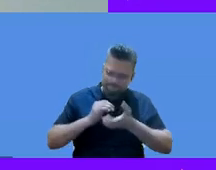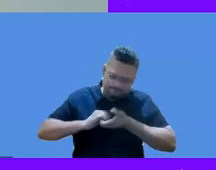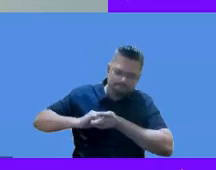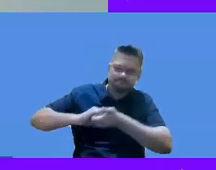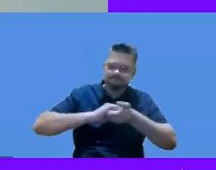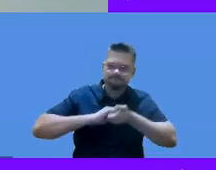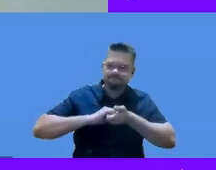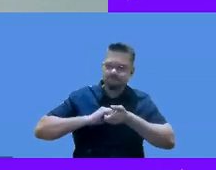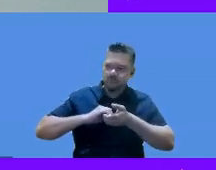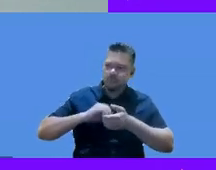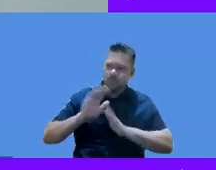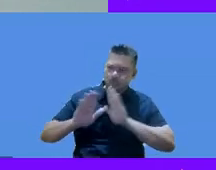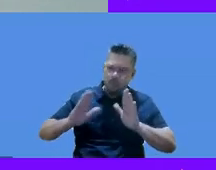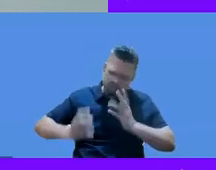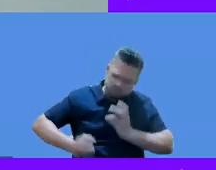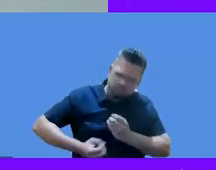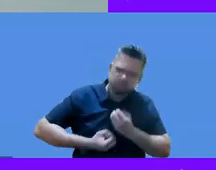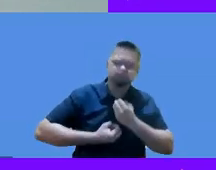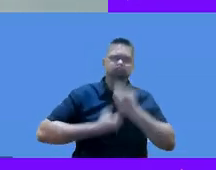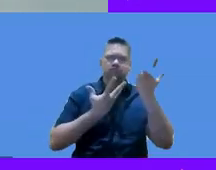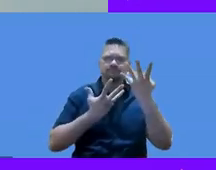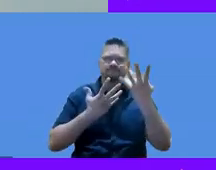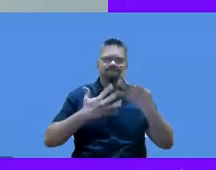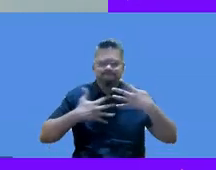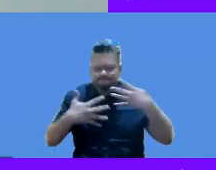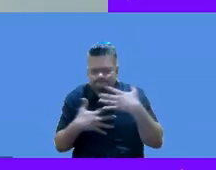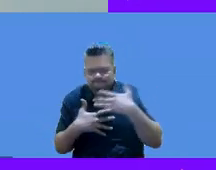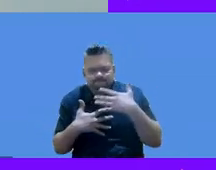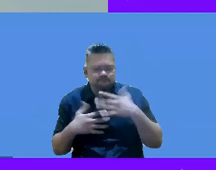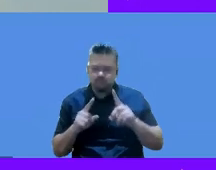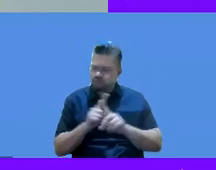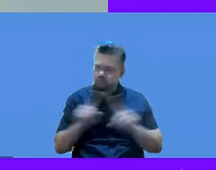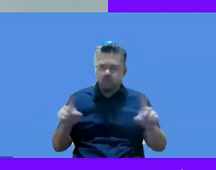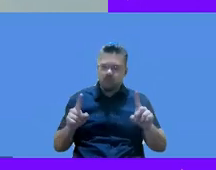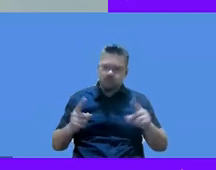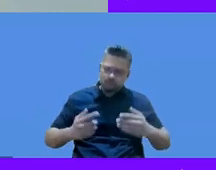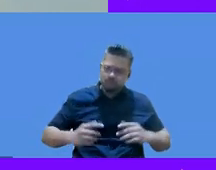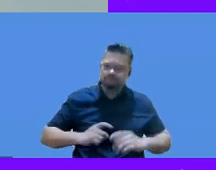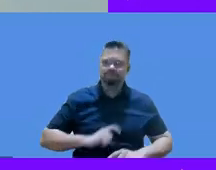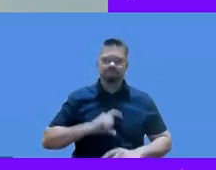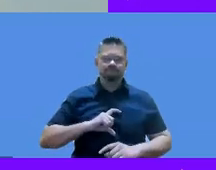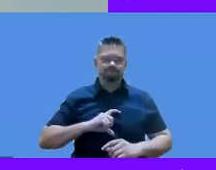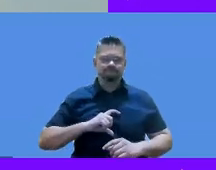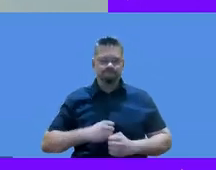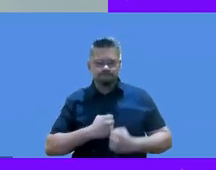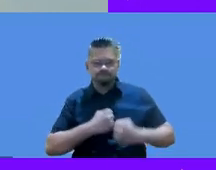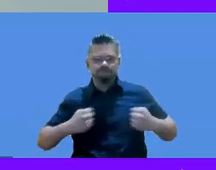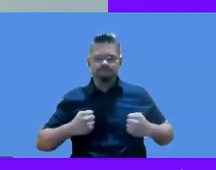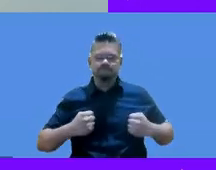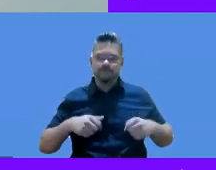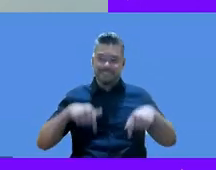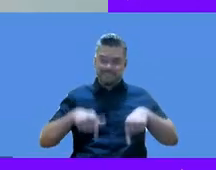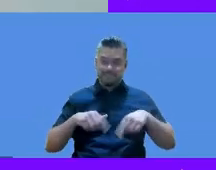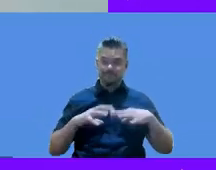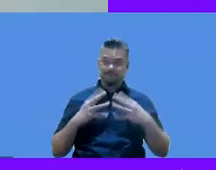afraid to speak up and take action. Young people are the present and they are definitely the future. And the forum is an opportunity for us to ensure